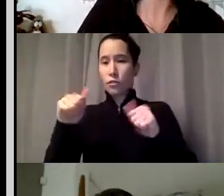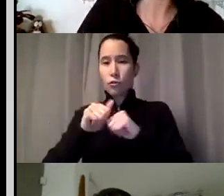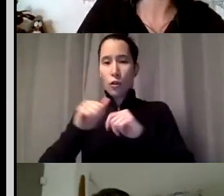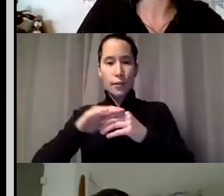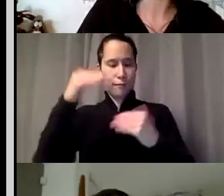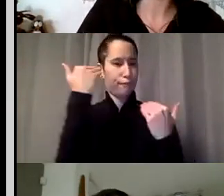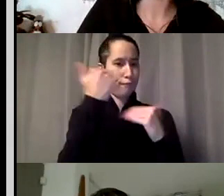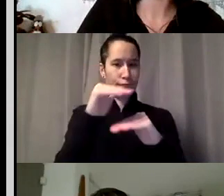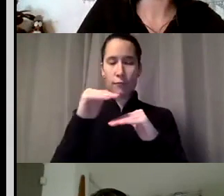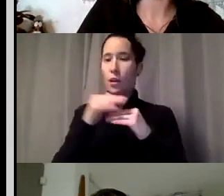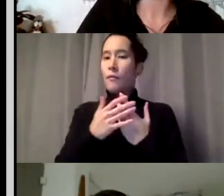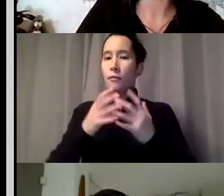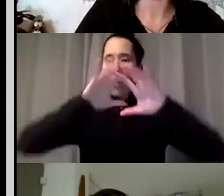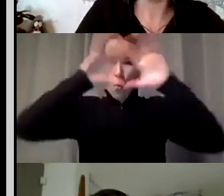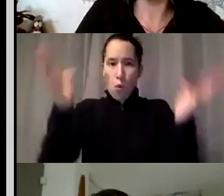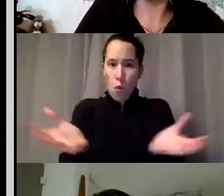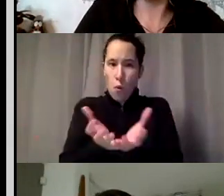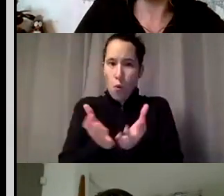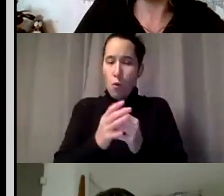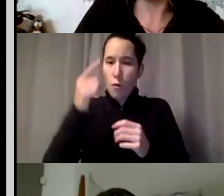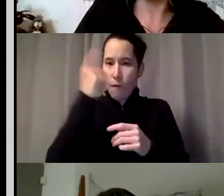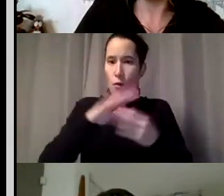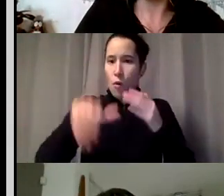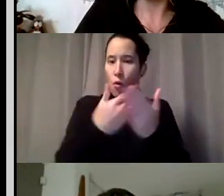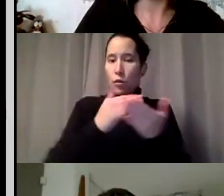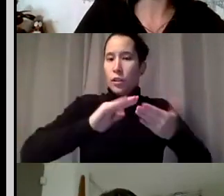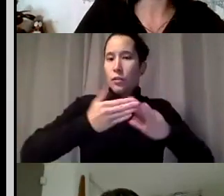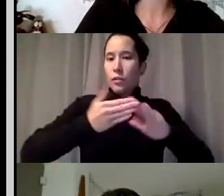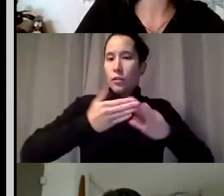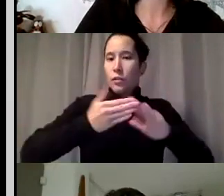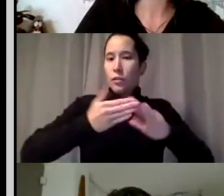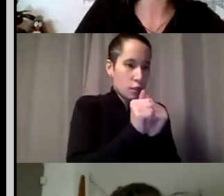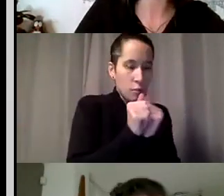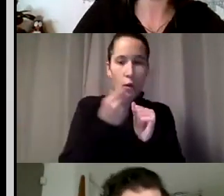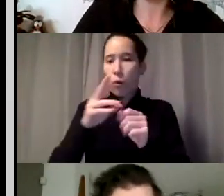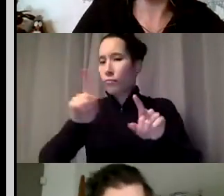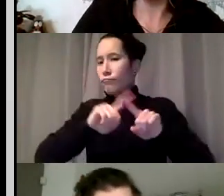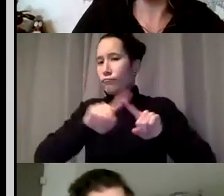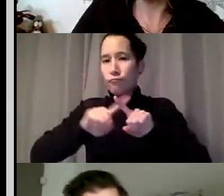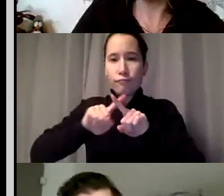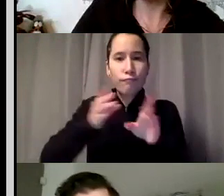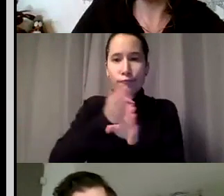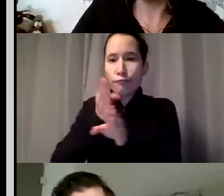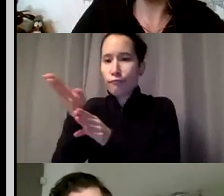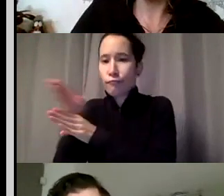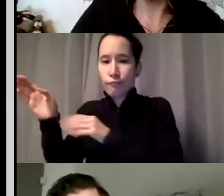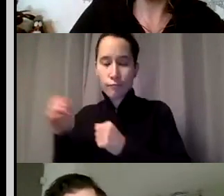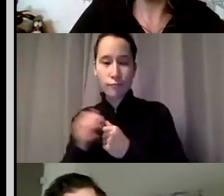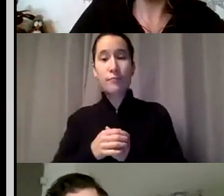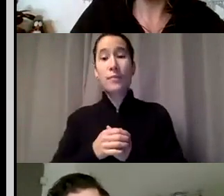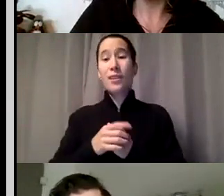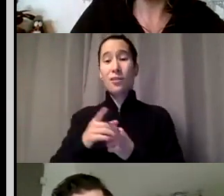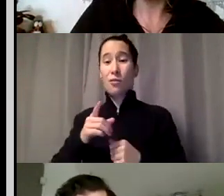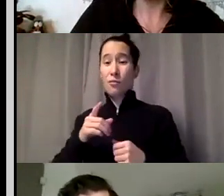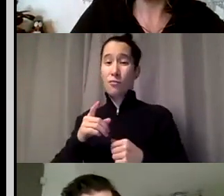communities and what makes communities, and a lot of what they've come to decide on is around travel and